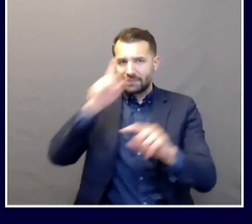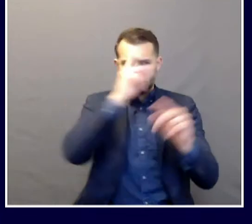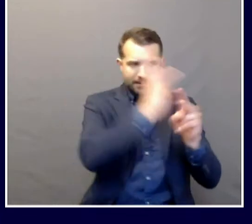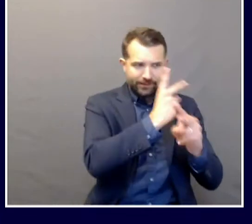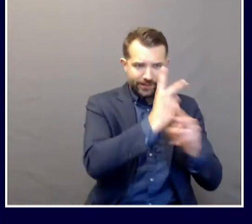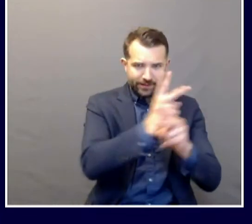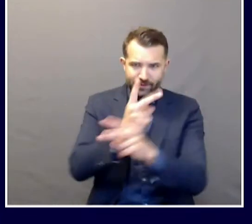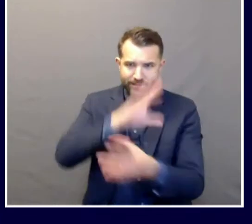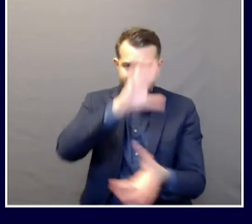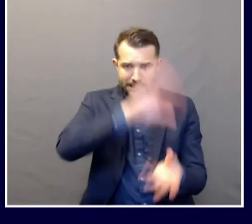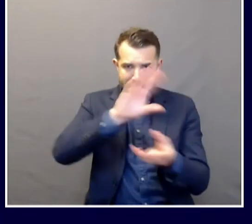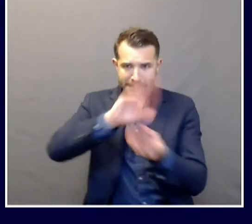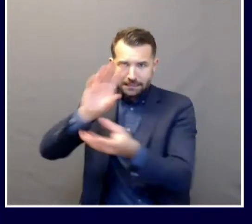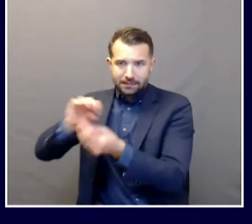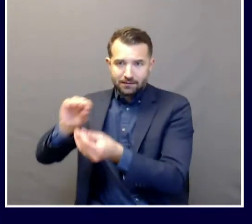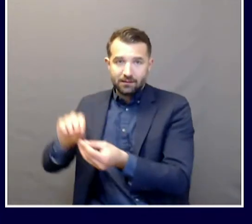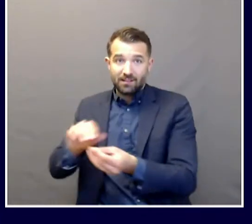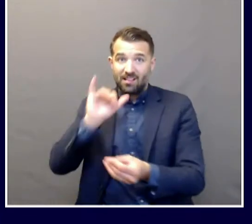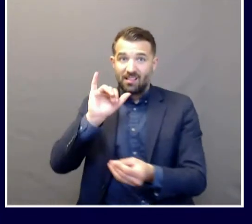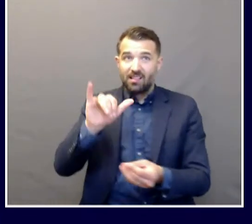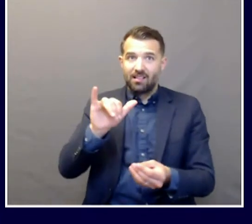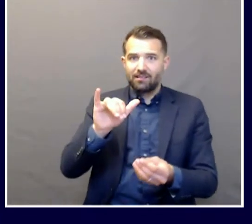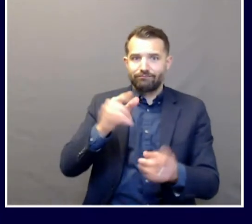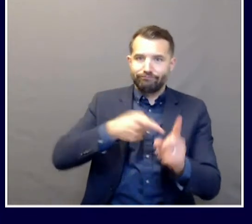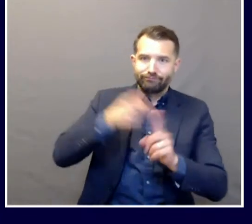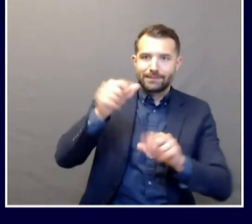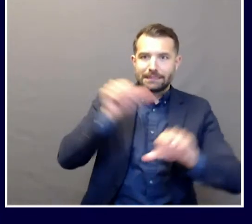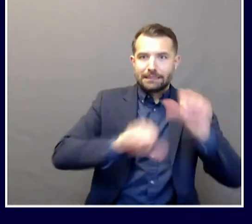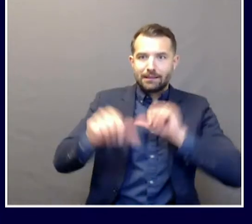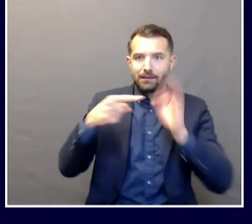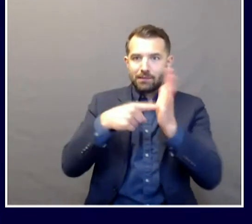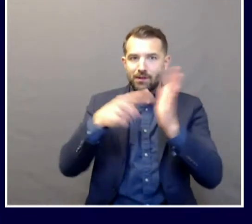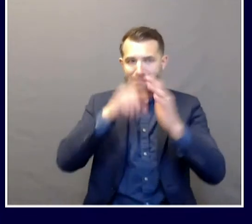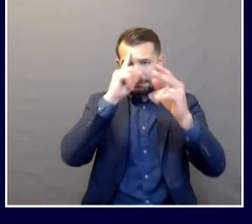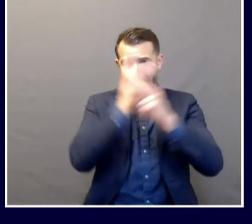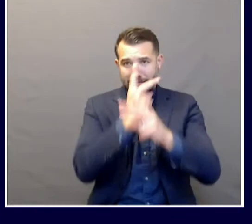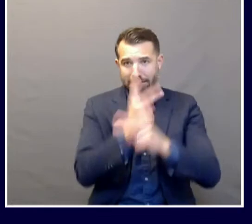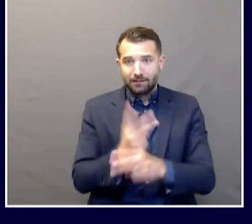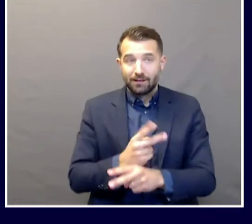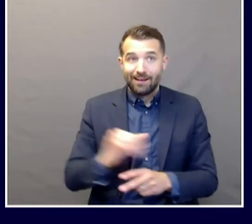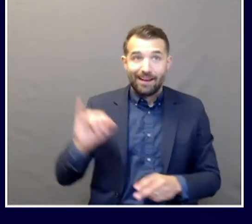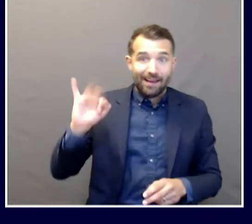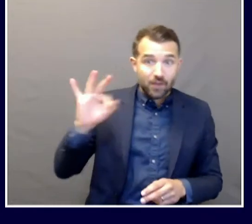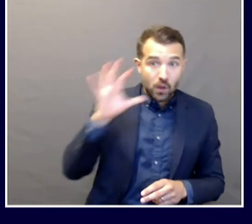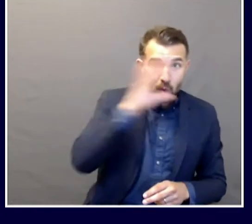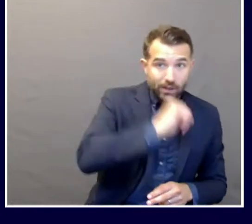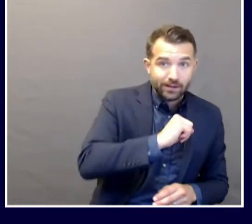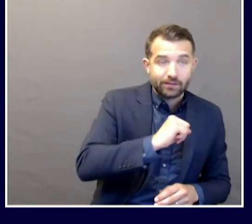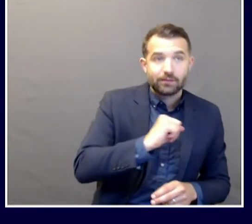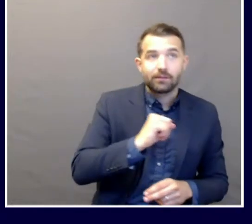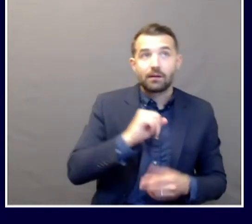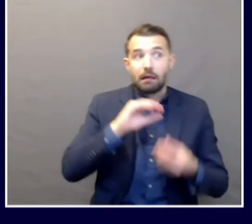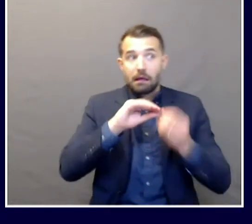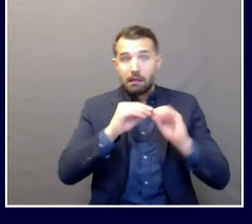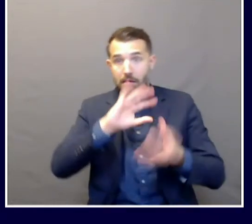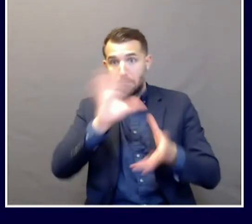what modeling is about. And you use different assumptions and you come up with different projections. So indeed, in some of the models that we look